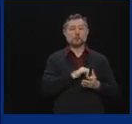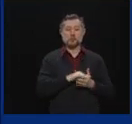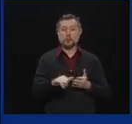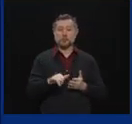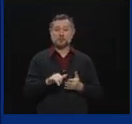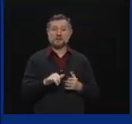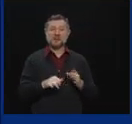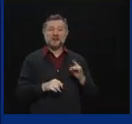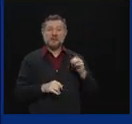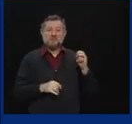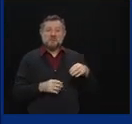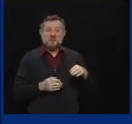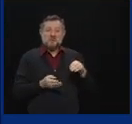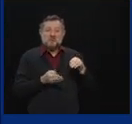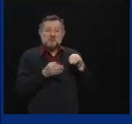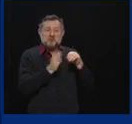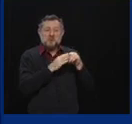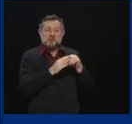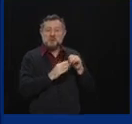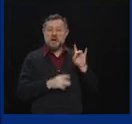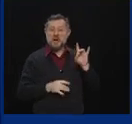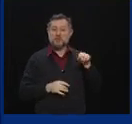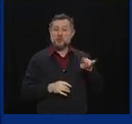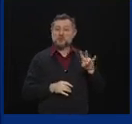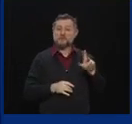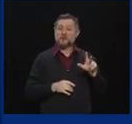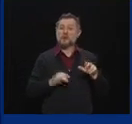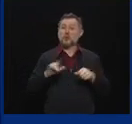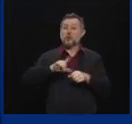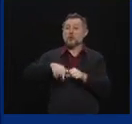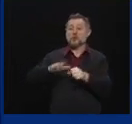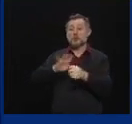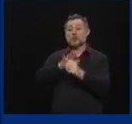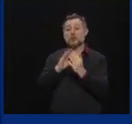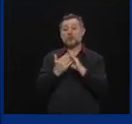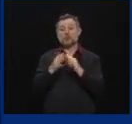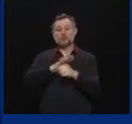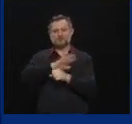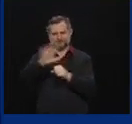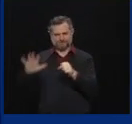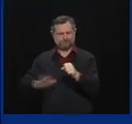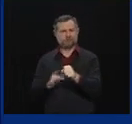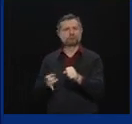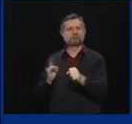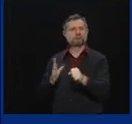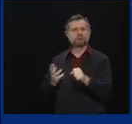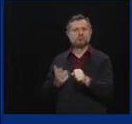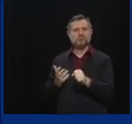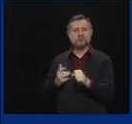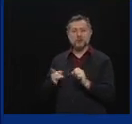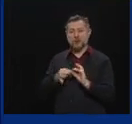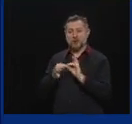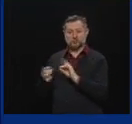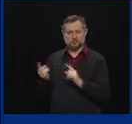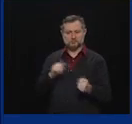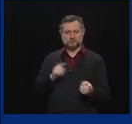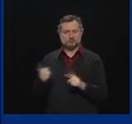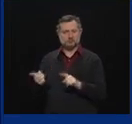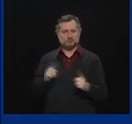lot of it's concentrated in our rural areas. We're very aware of that. There is a direct correlation between people being